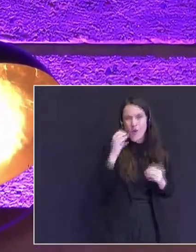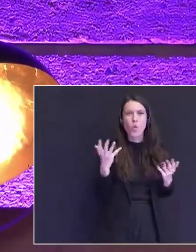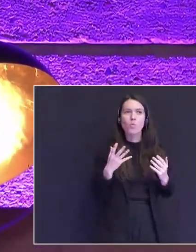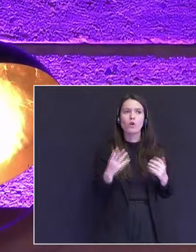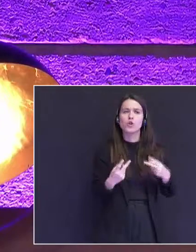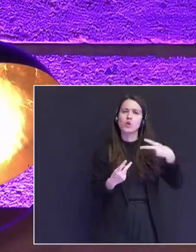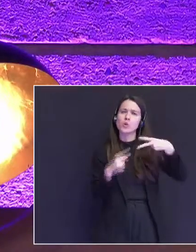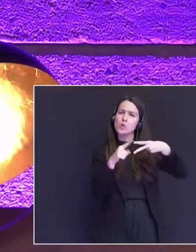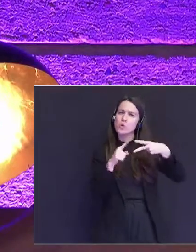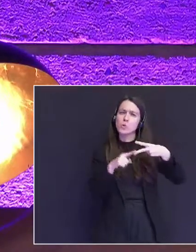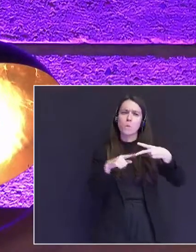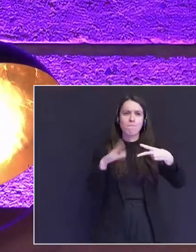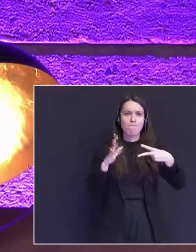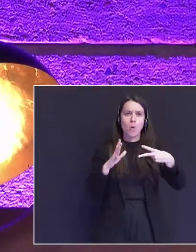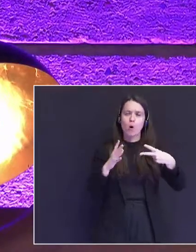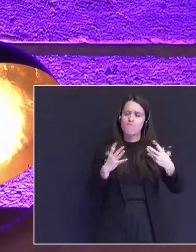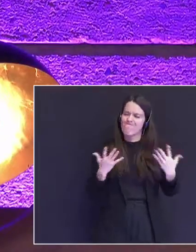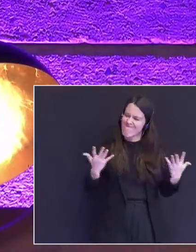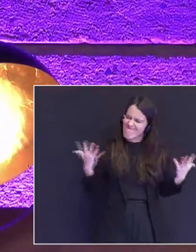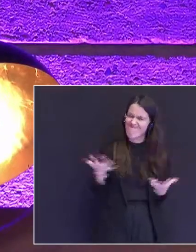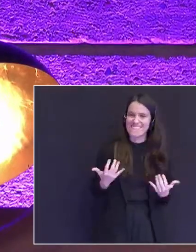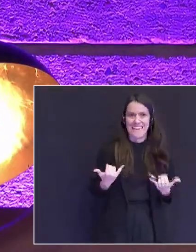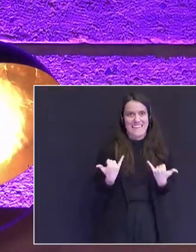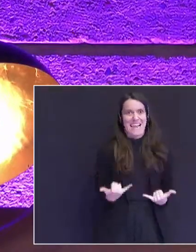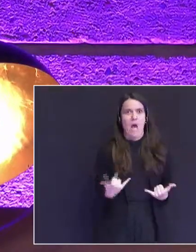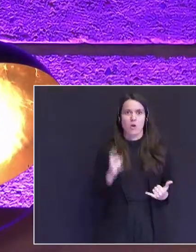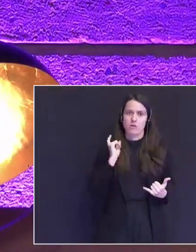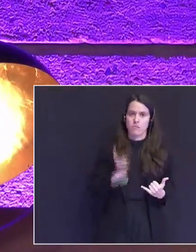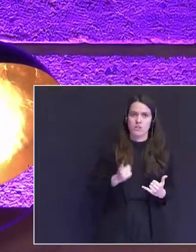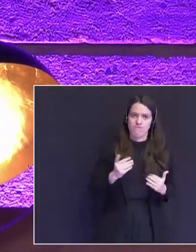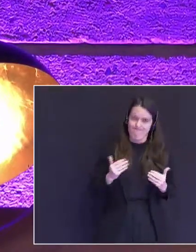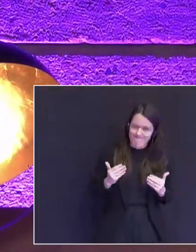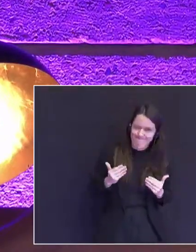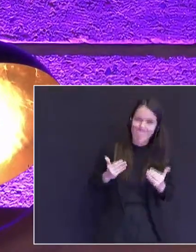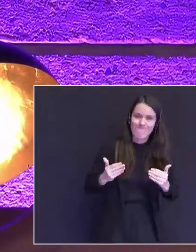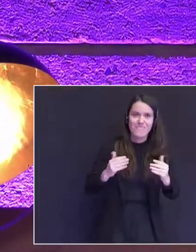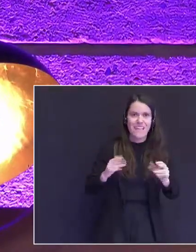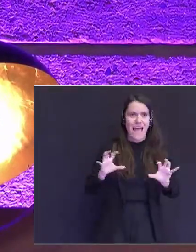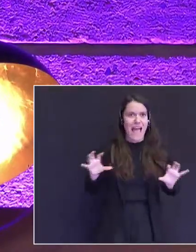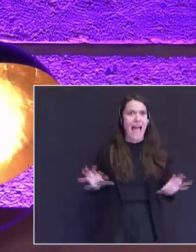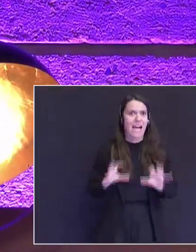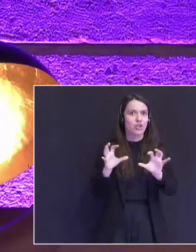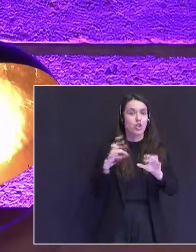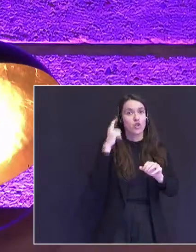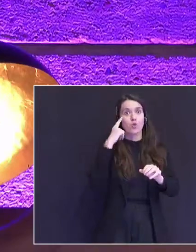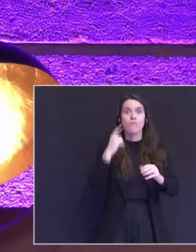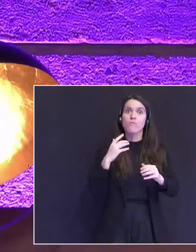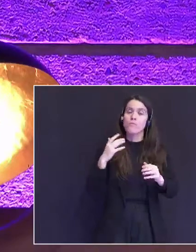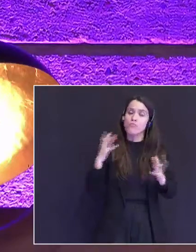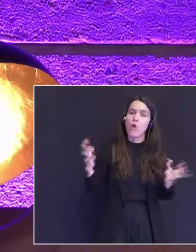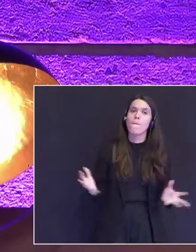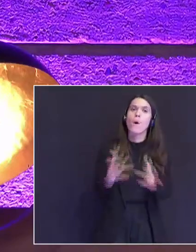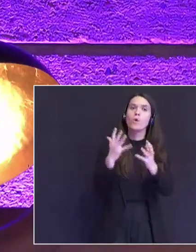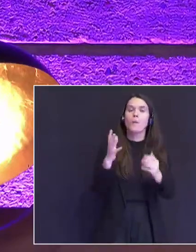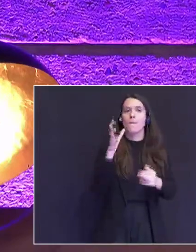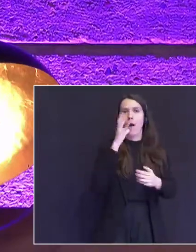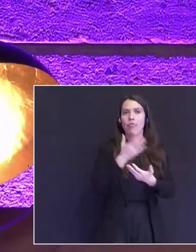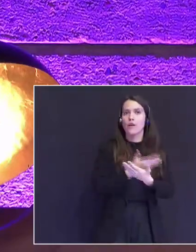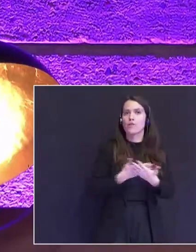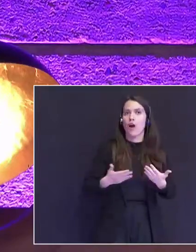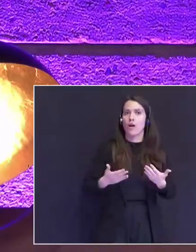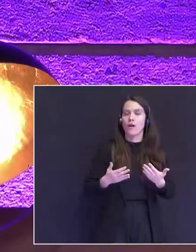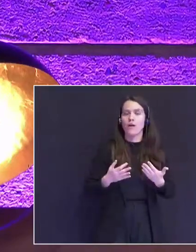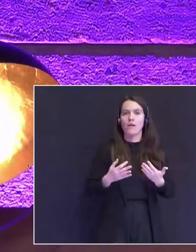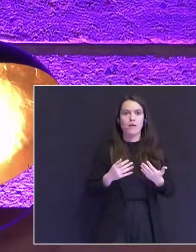most urgent actions to take forward to promote mother tongue languages as well as multilingualism